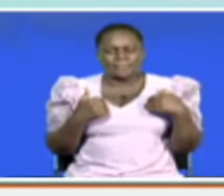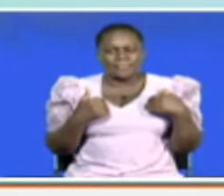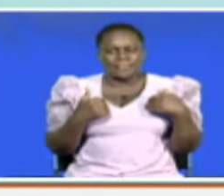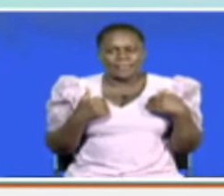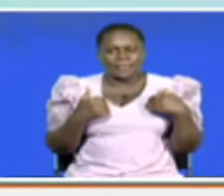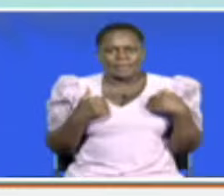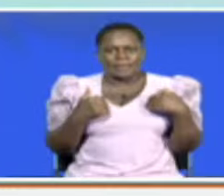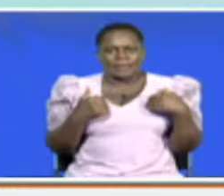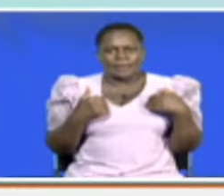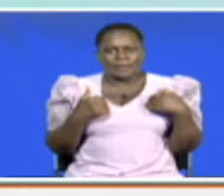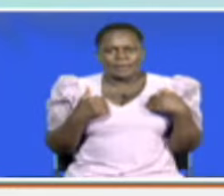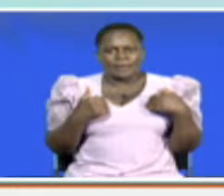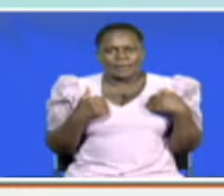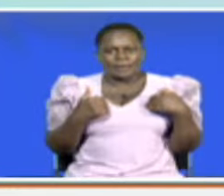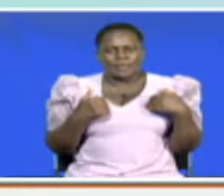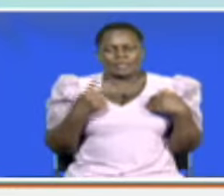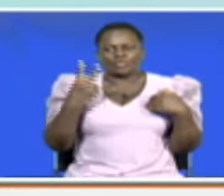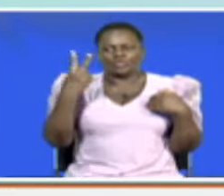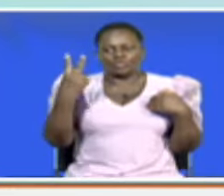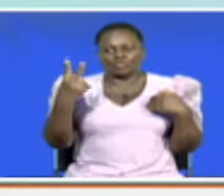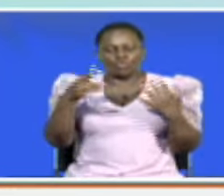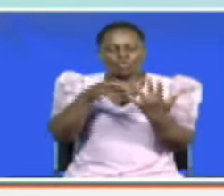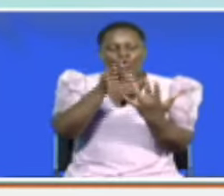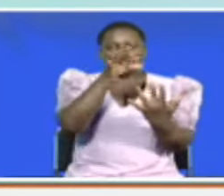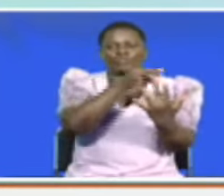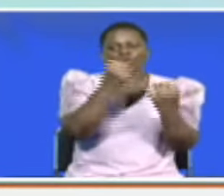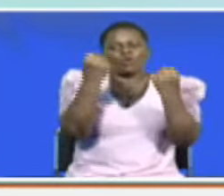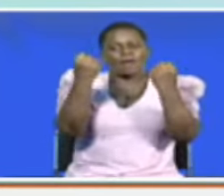We face two tough options: